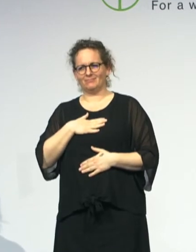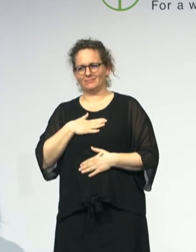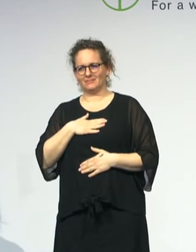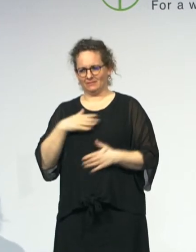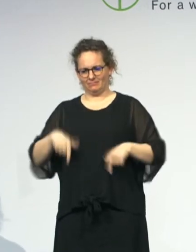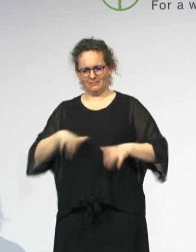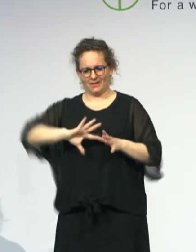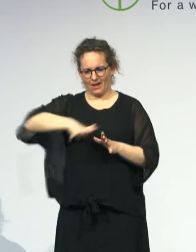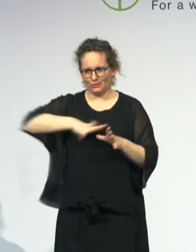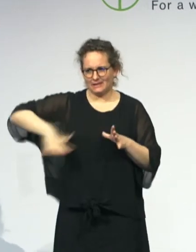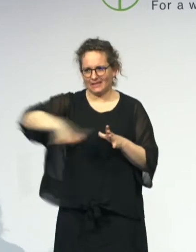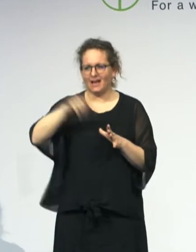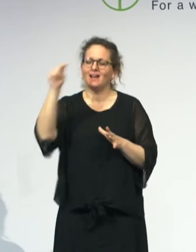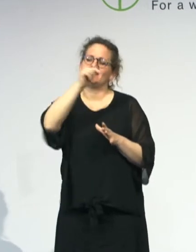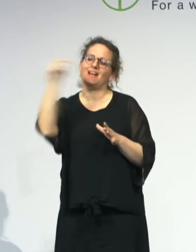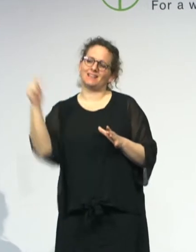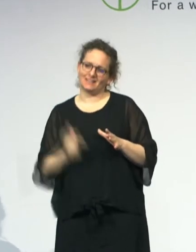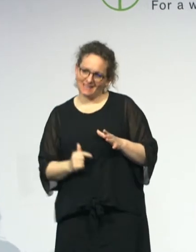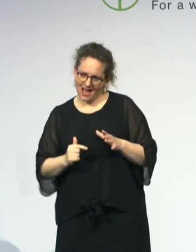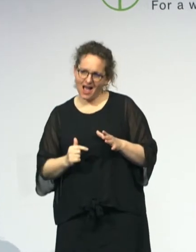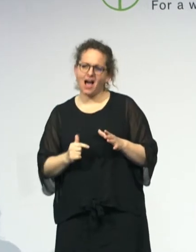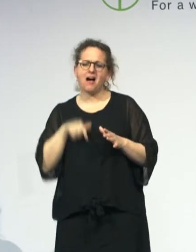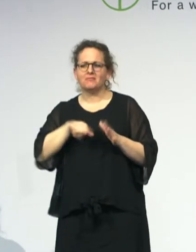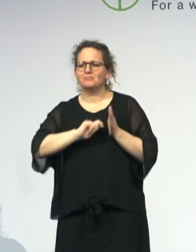teachers' pedagogical skills. And